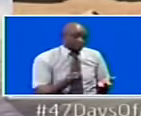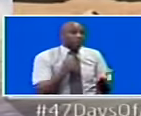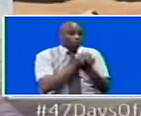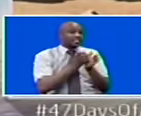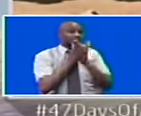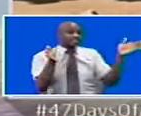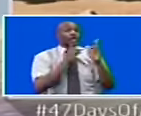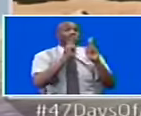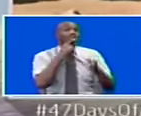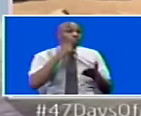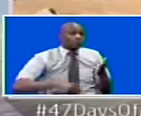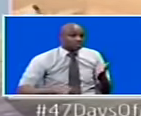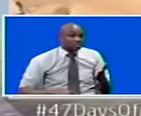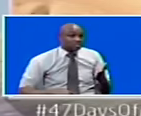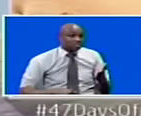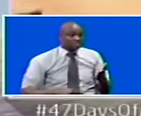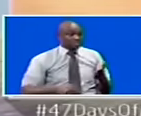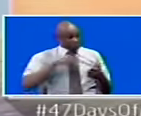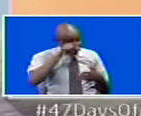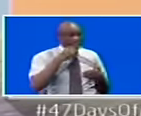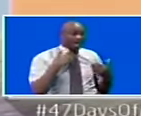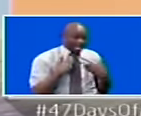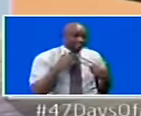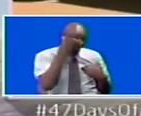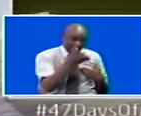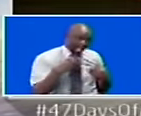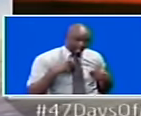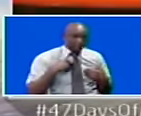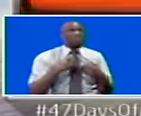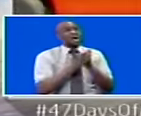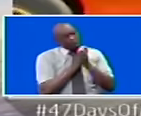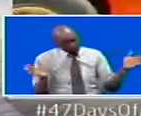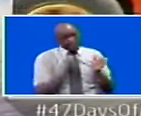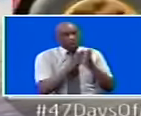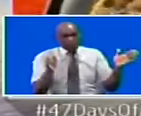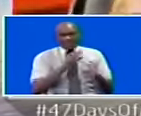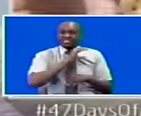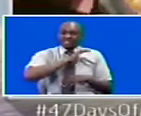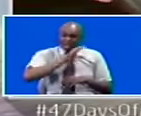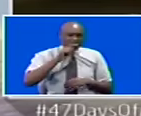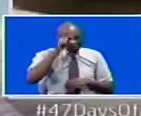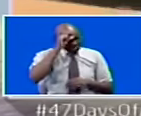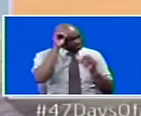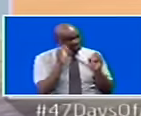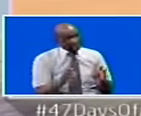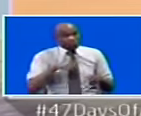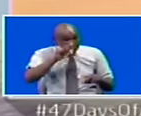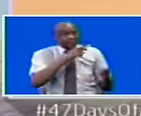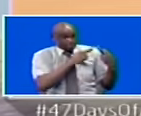General's report suggests that there has been a lack of transparency in the county government. So have you played your